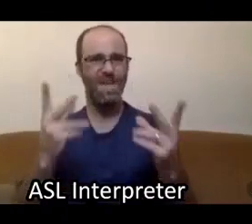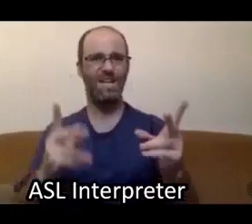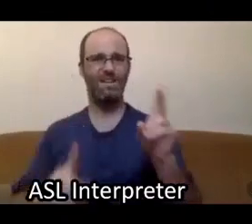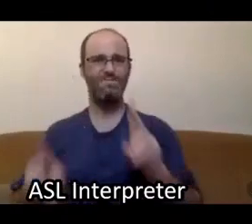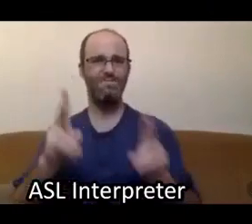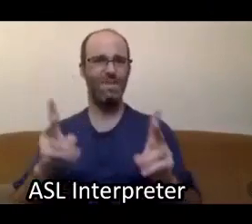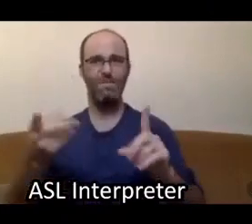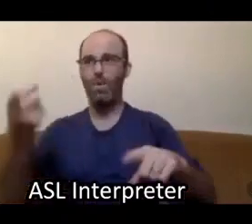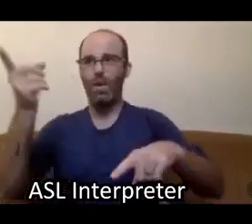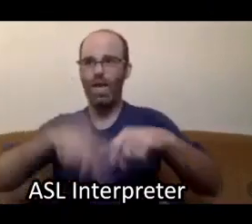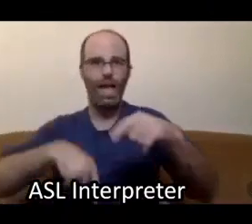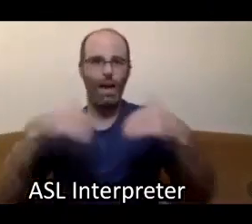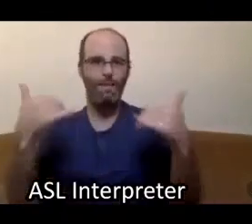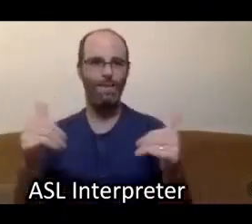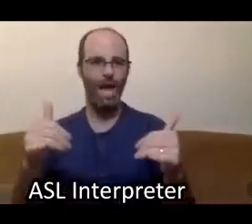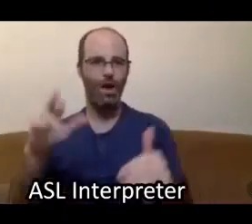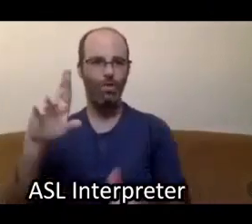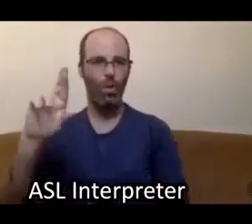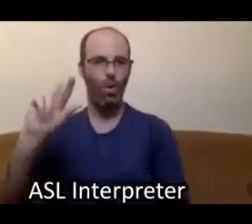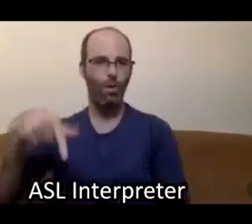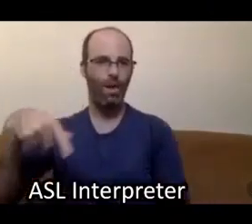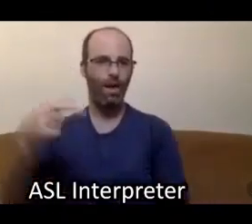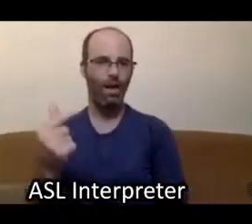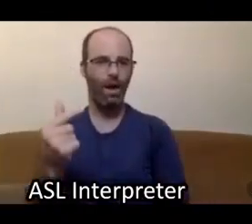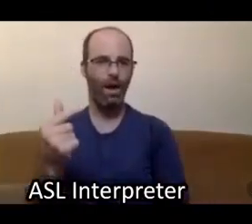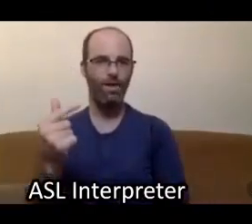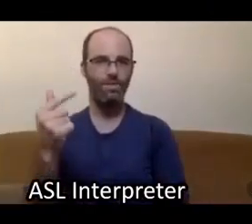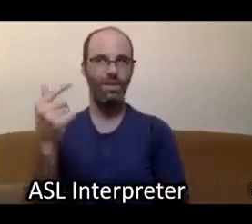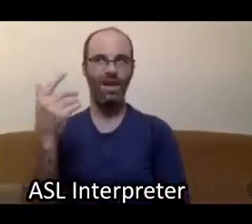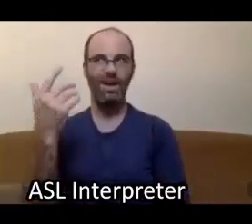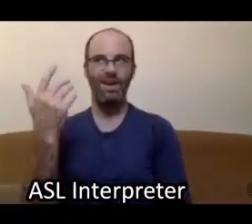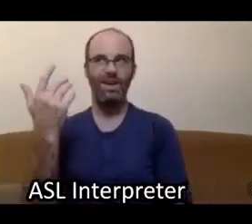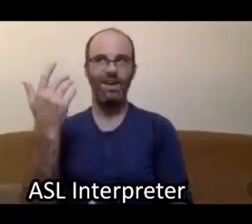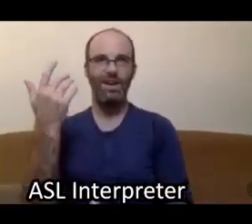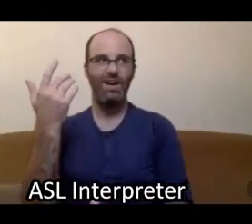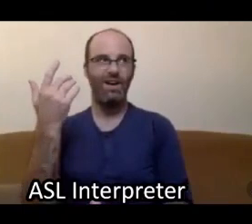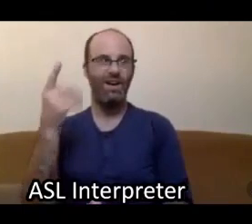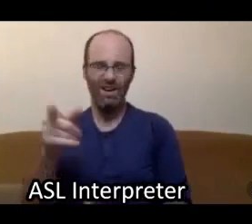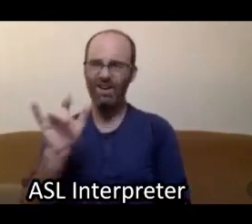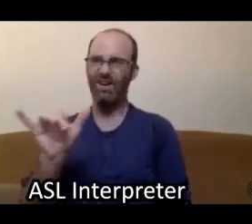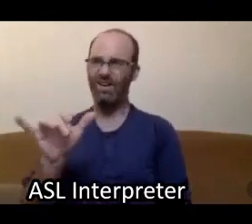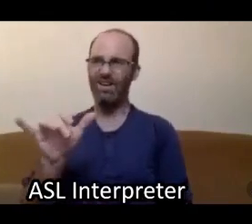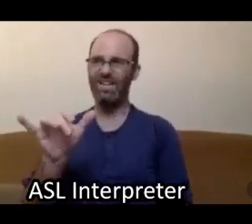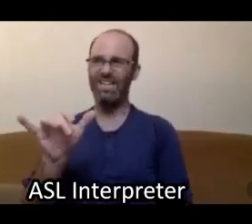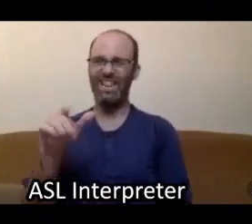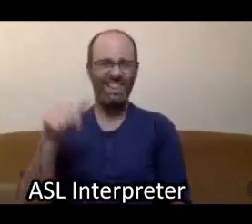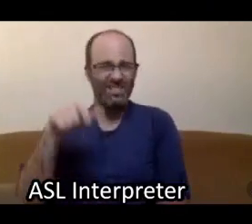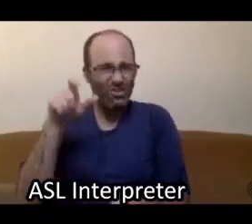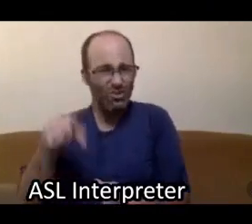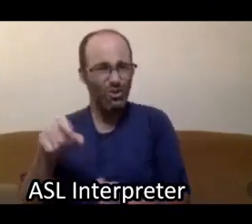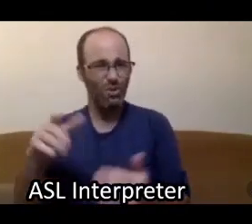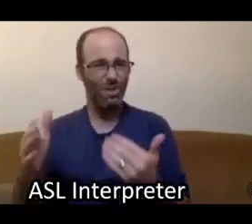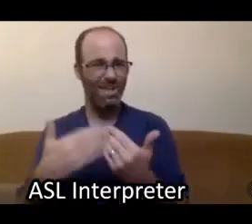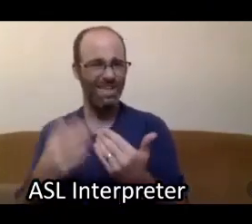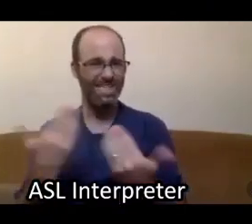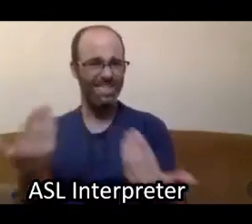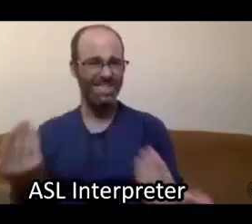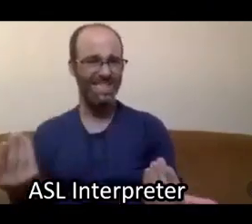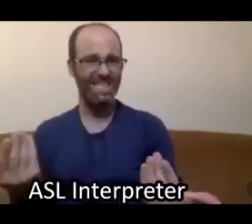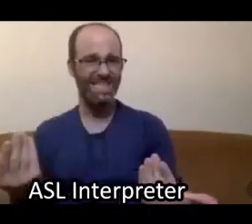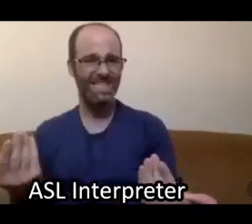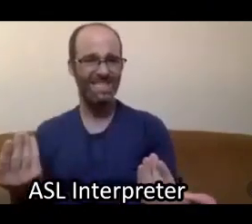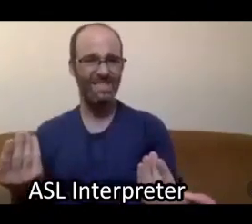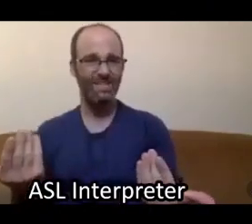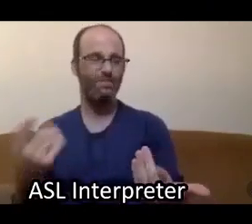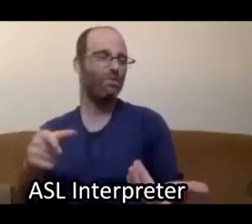play role-playing games, and it should be so easy, you know. So I just thought, okay,